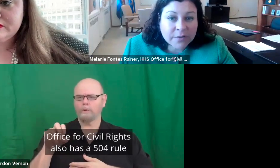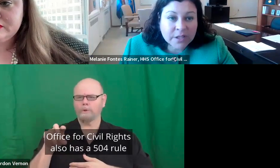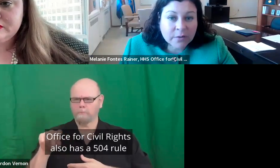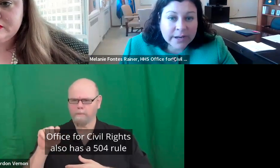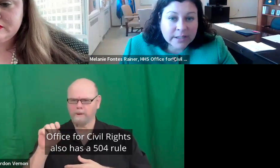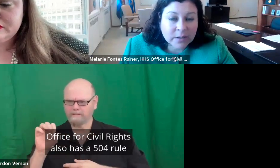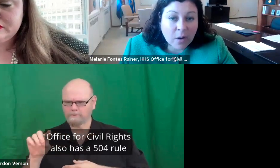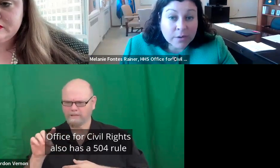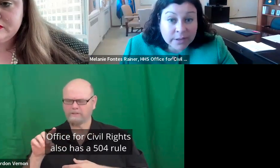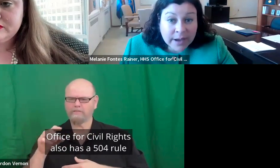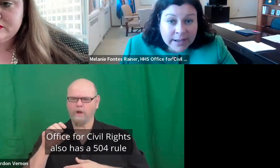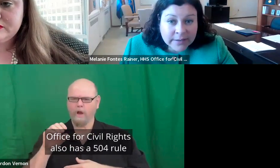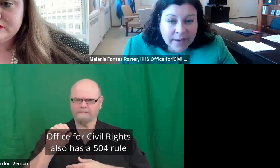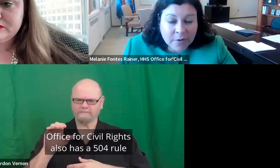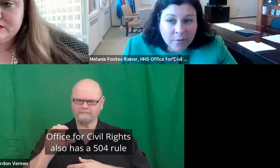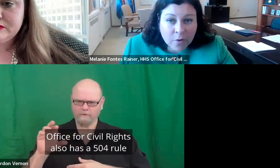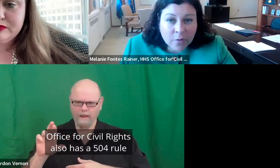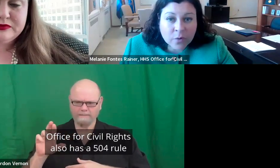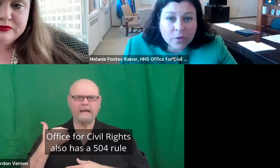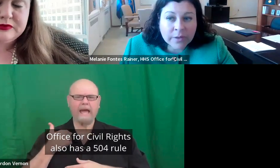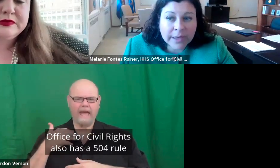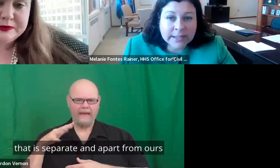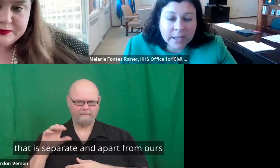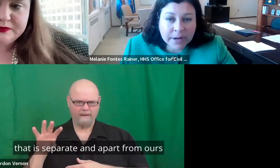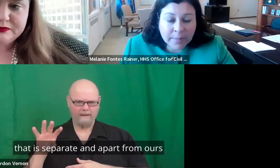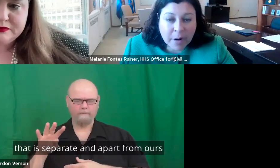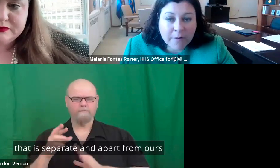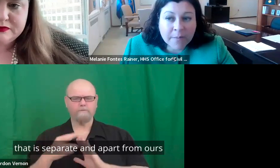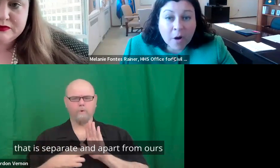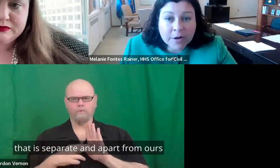Education's Office for Civil Rights also has a 504 rule